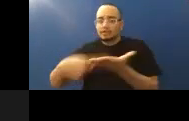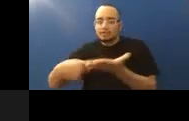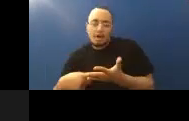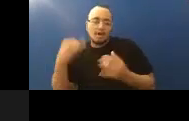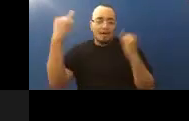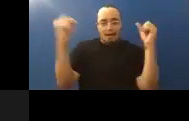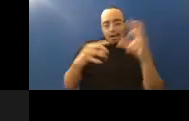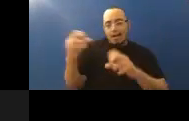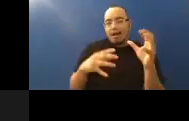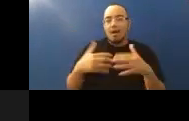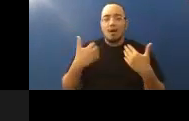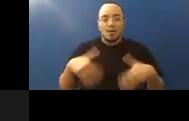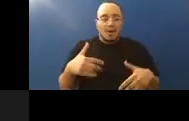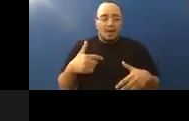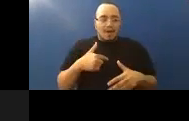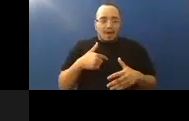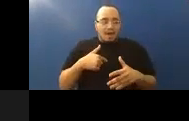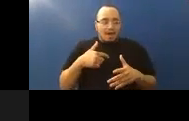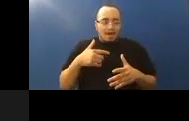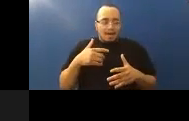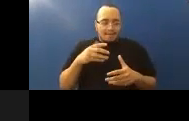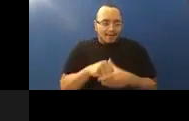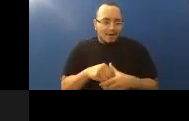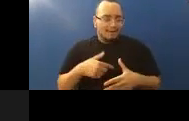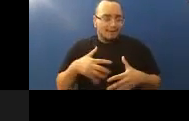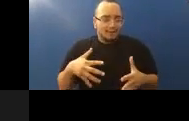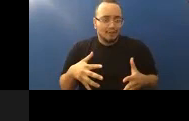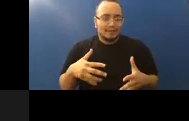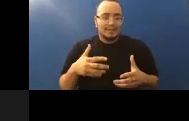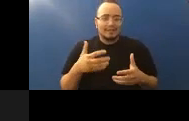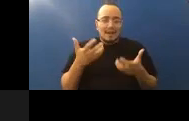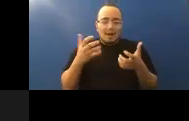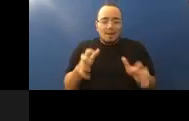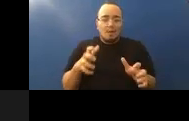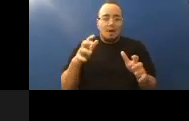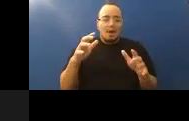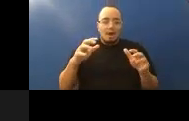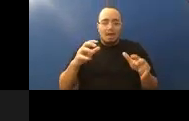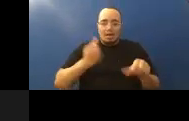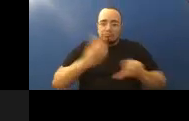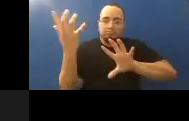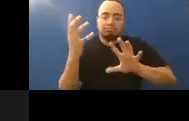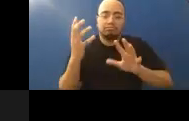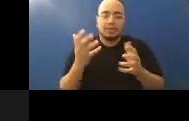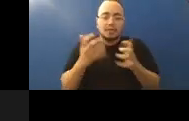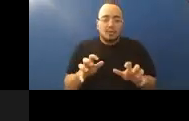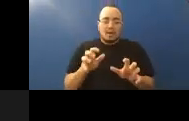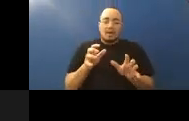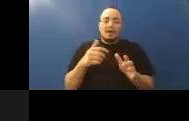were coming out, I got a little nervous, like, oh, have we done enough of the prep work in this like container that